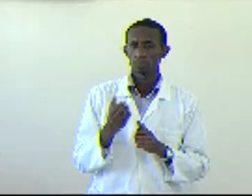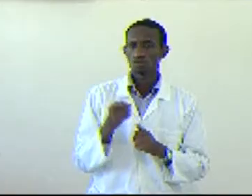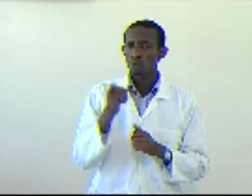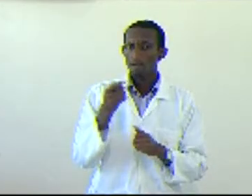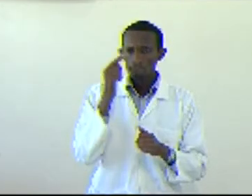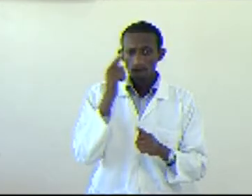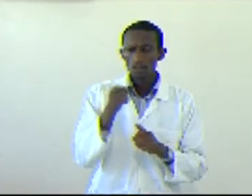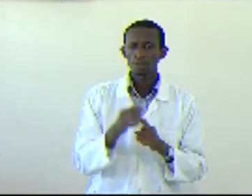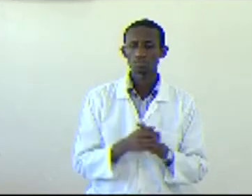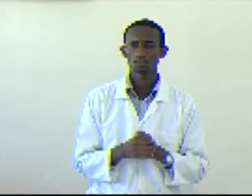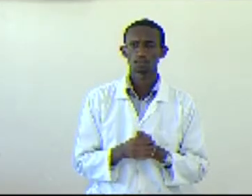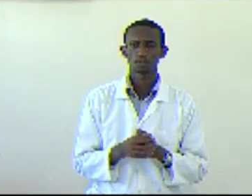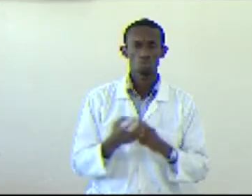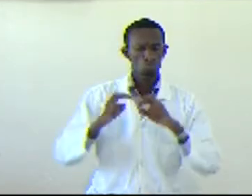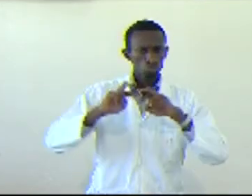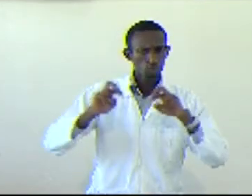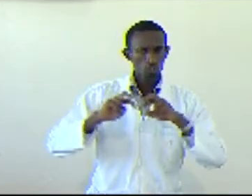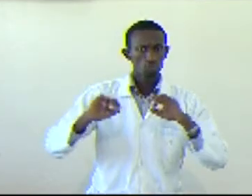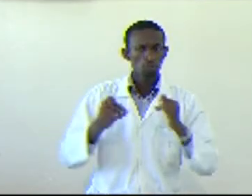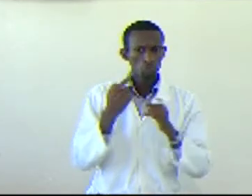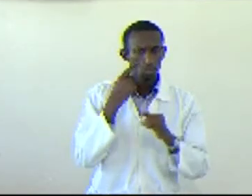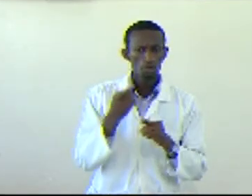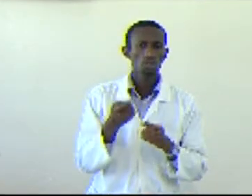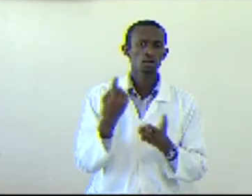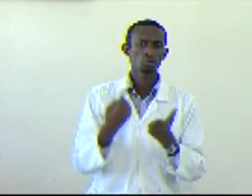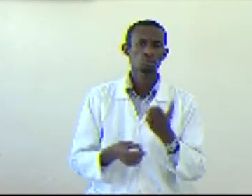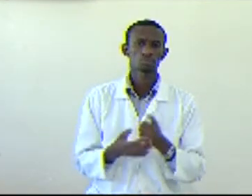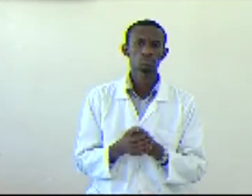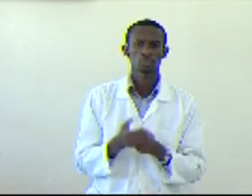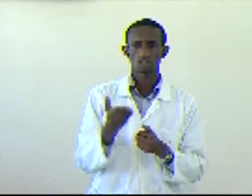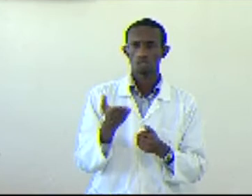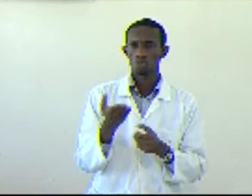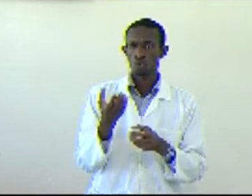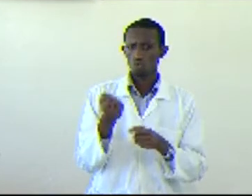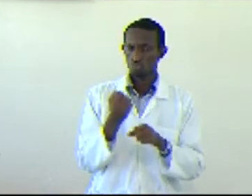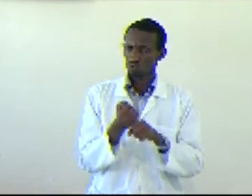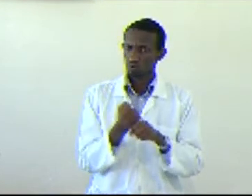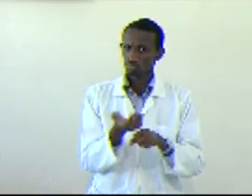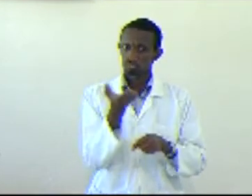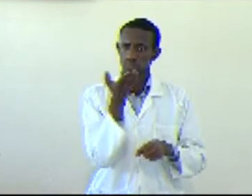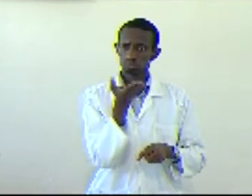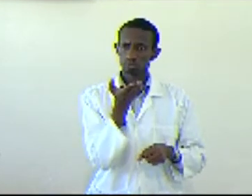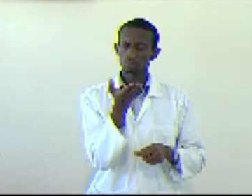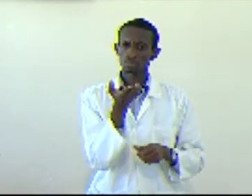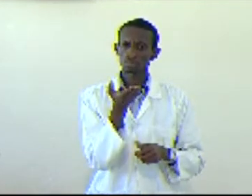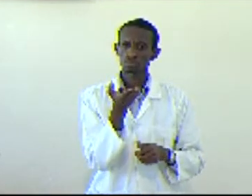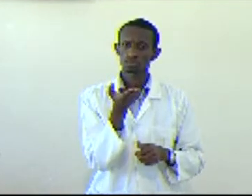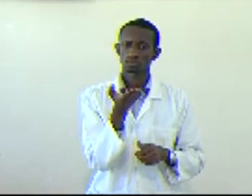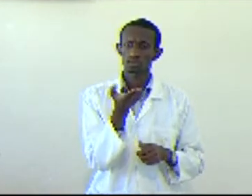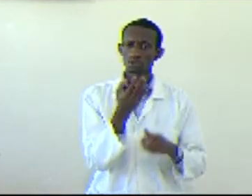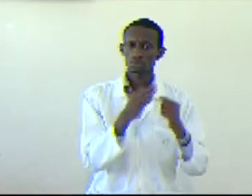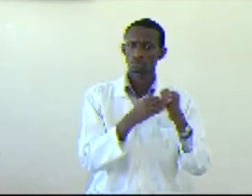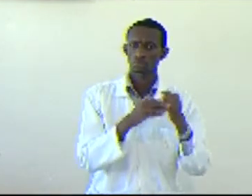this. Substitute this into, make this as 9.5, right? And they put here